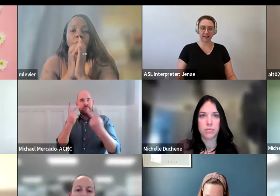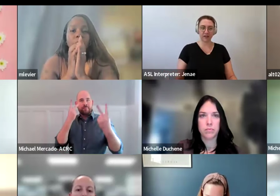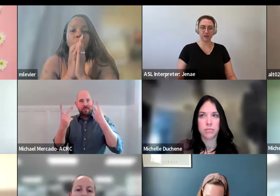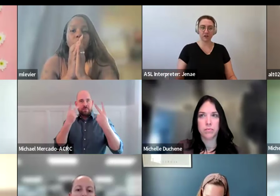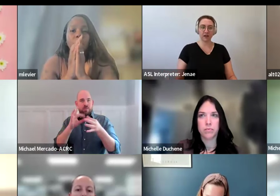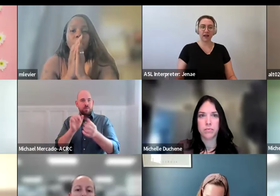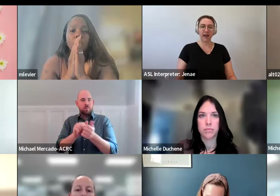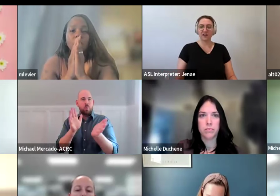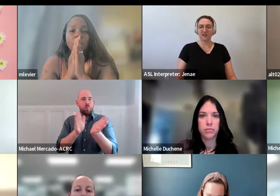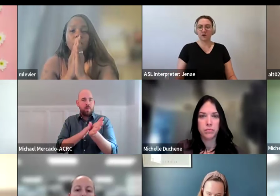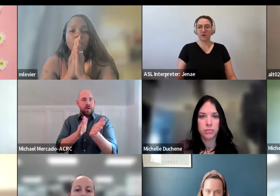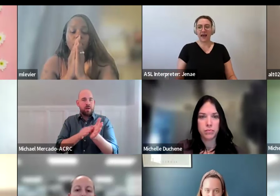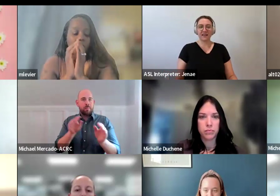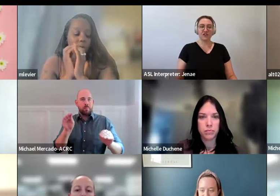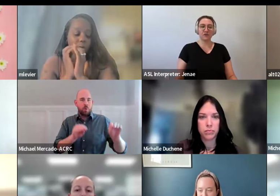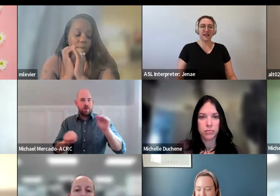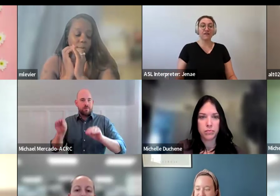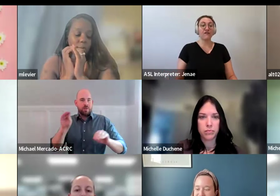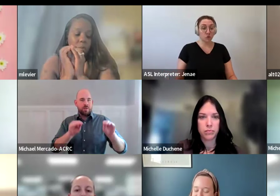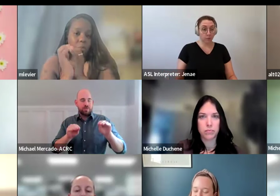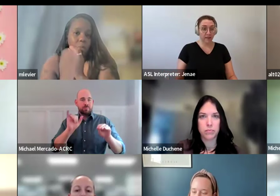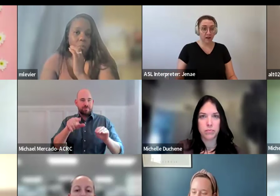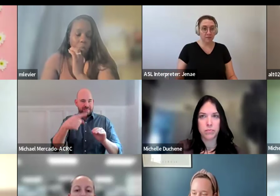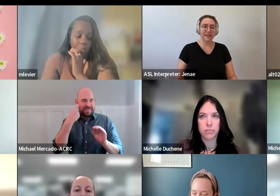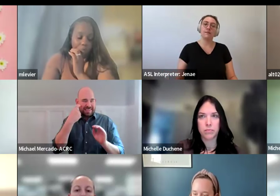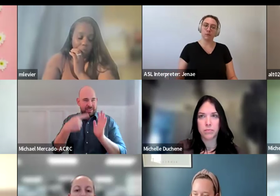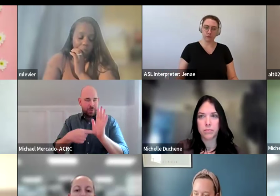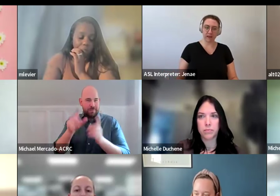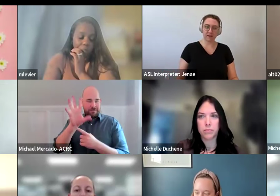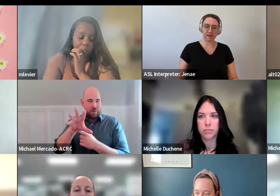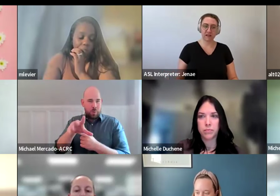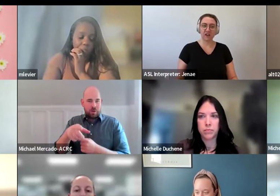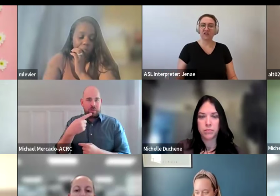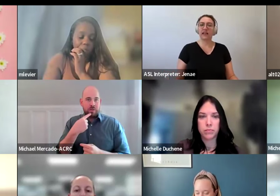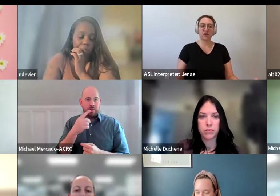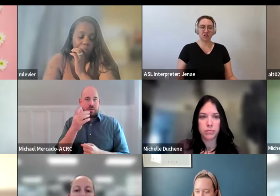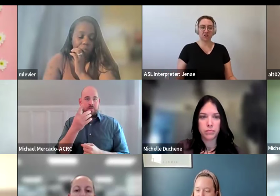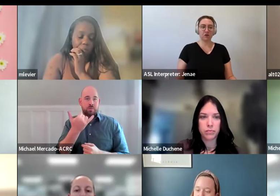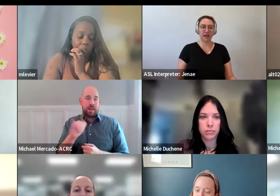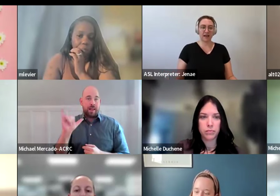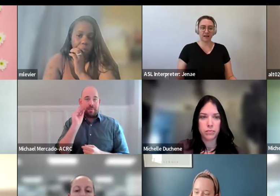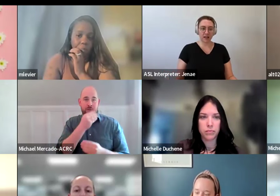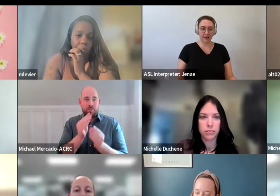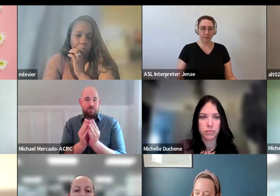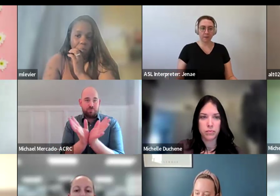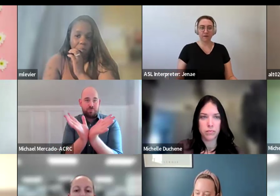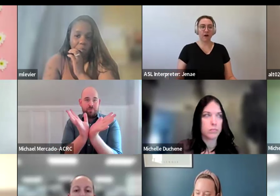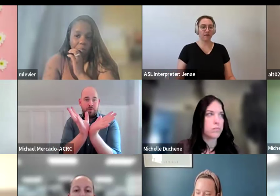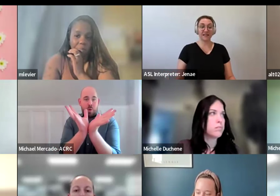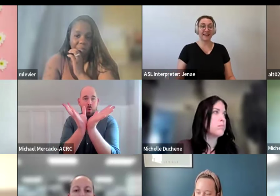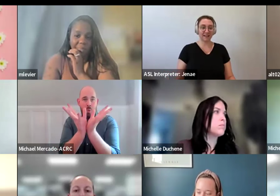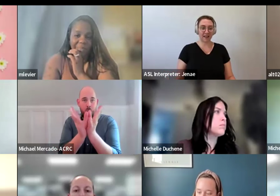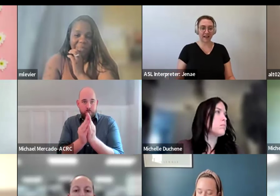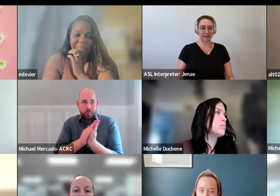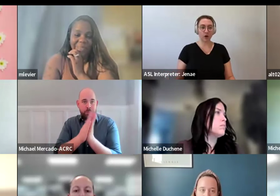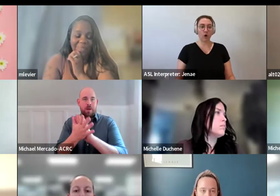American Sign Language. So that is using visual rhythms and movements. So like we just showed that clip